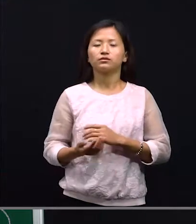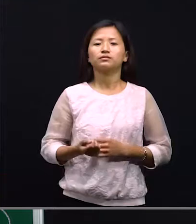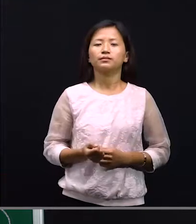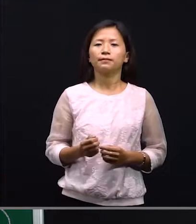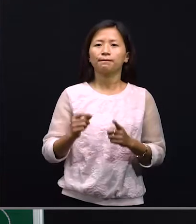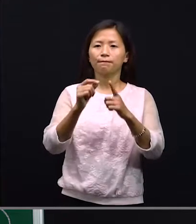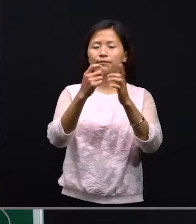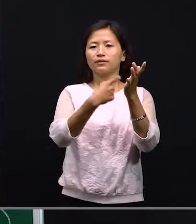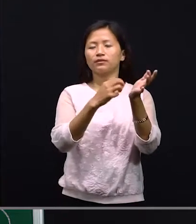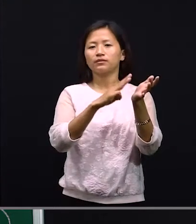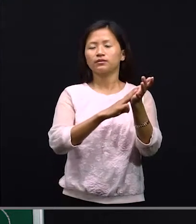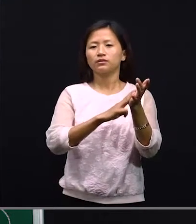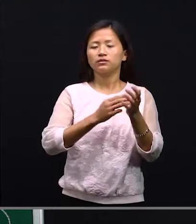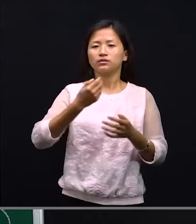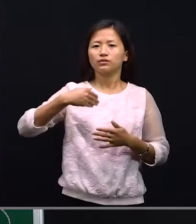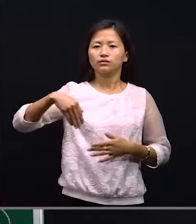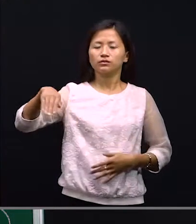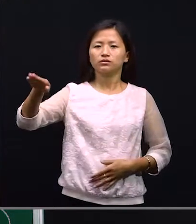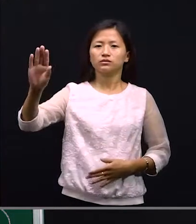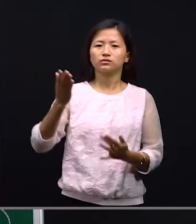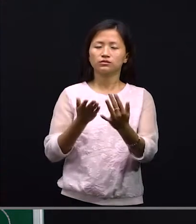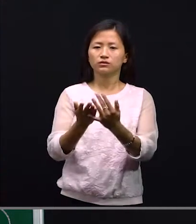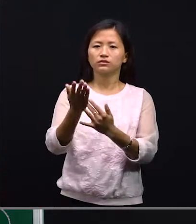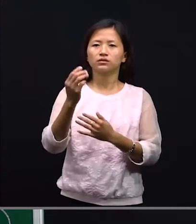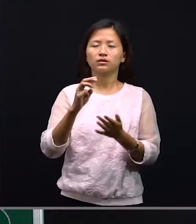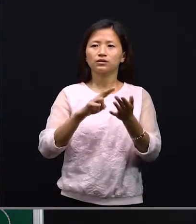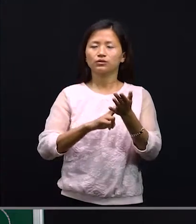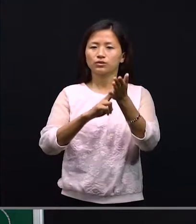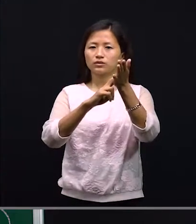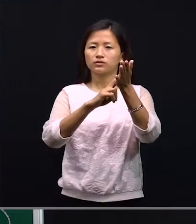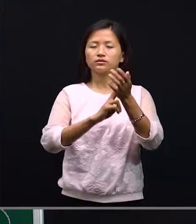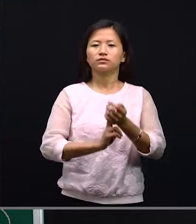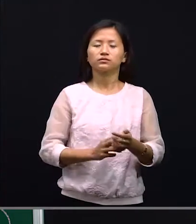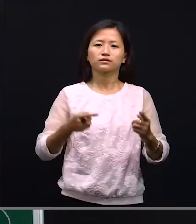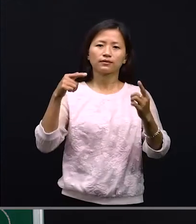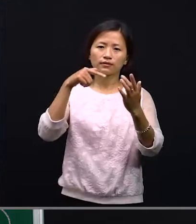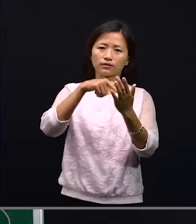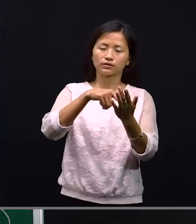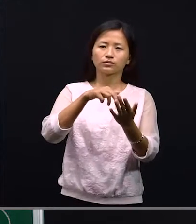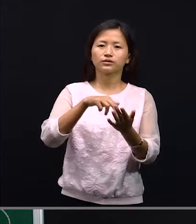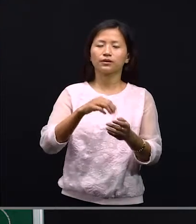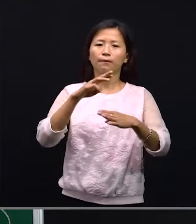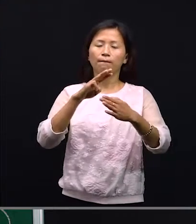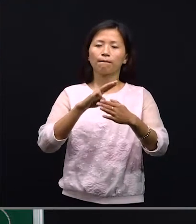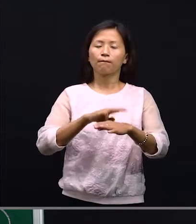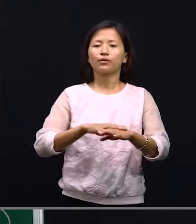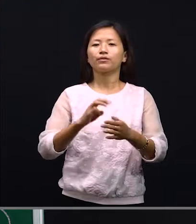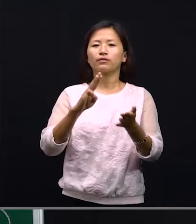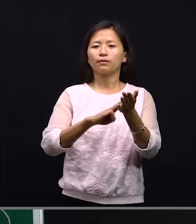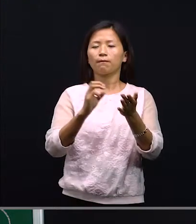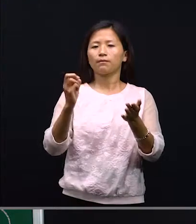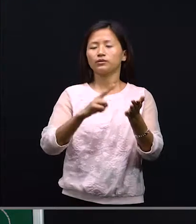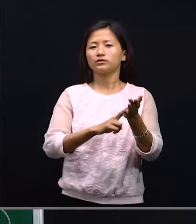from Paren and then it used to go towards the northern side and it touched till the border of Mon district.